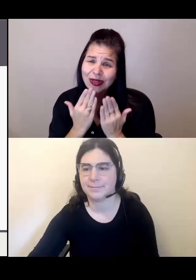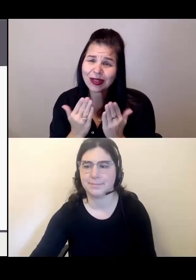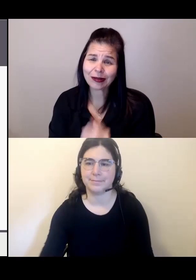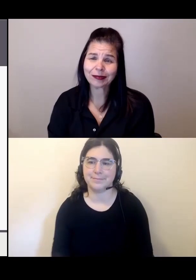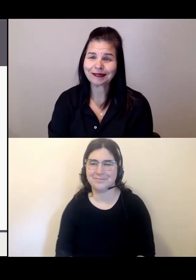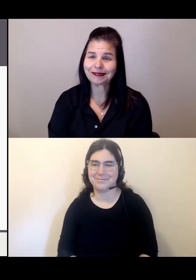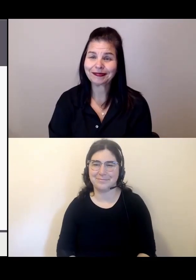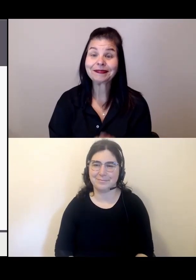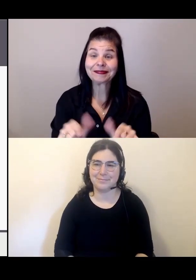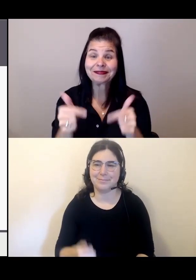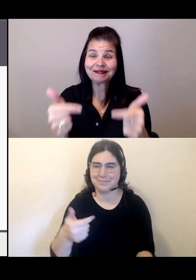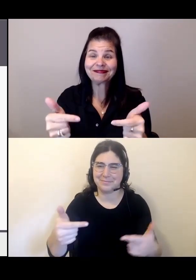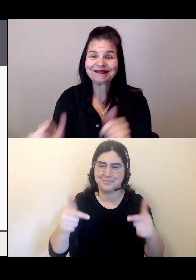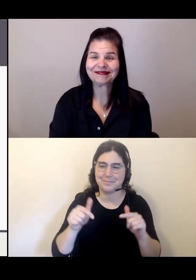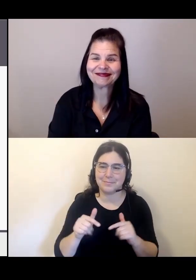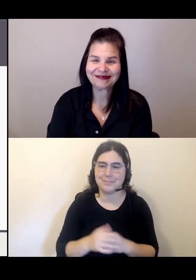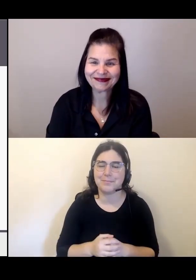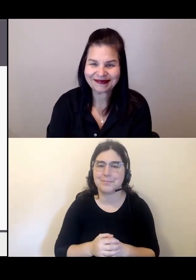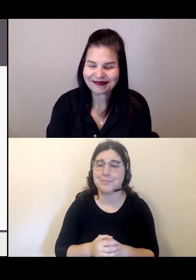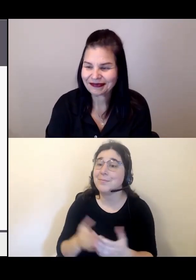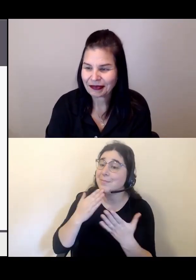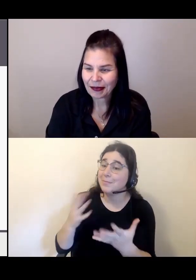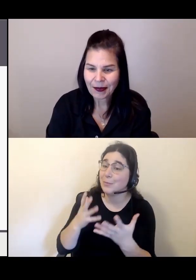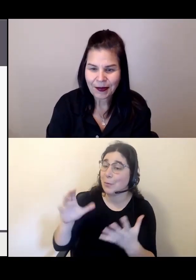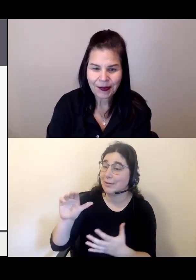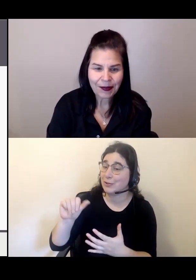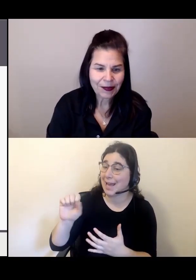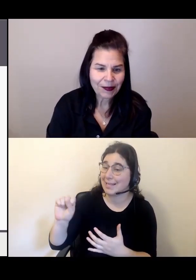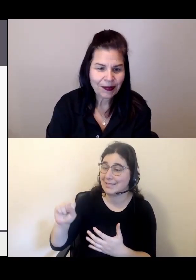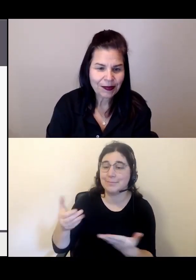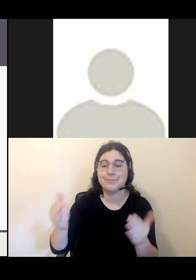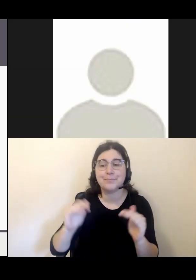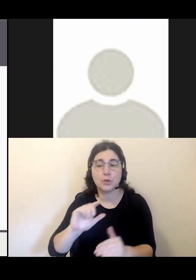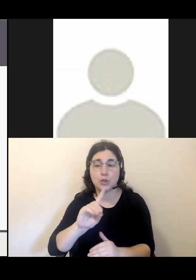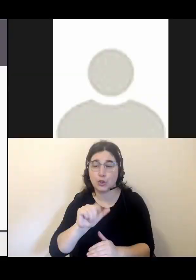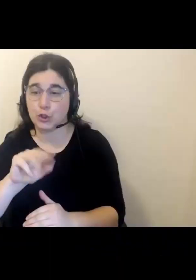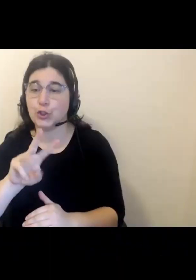Thank you very much, Cass. So Dawn, if I can turn to you next, please.